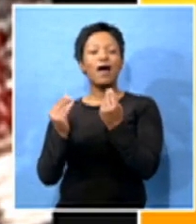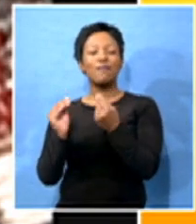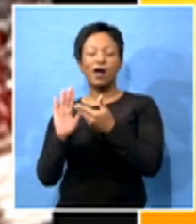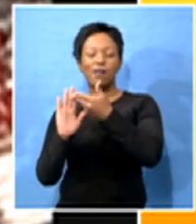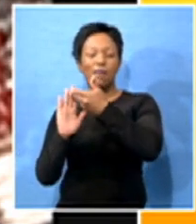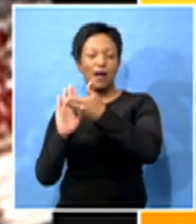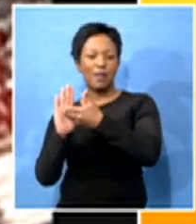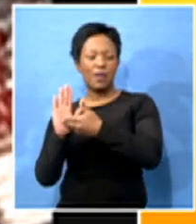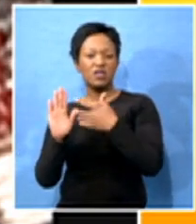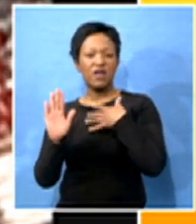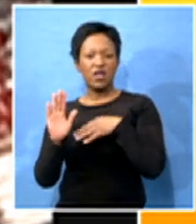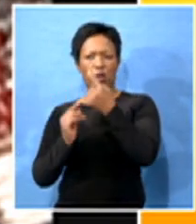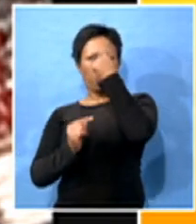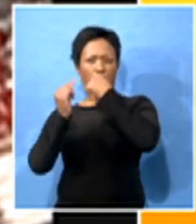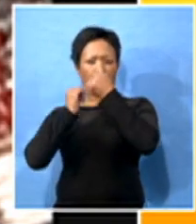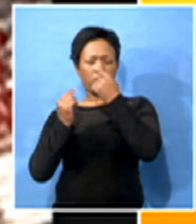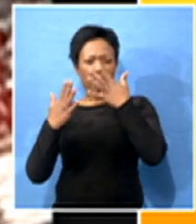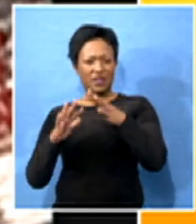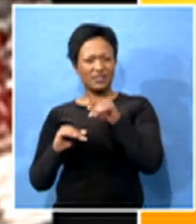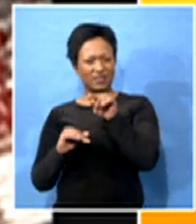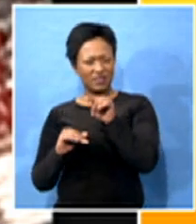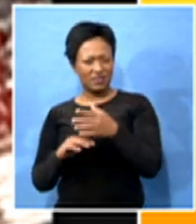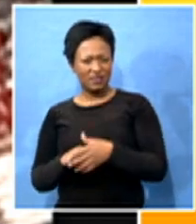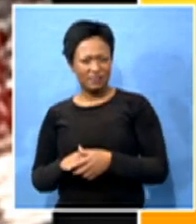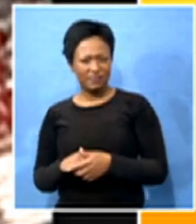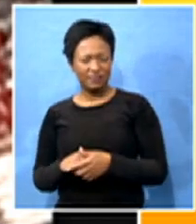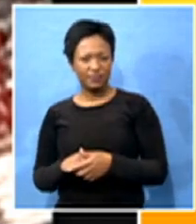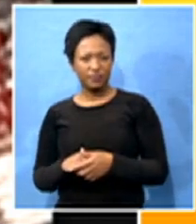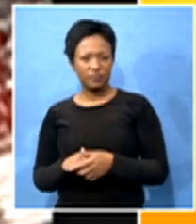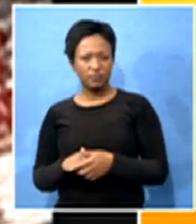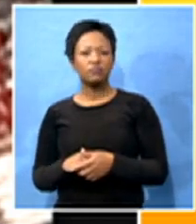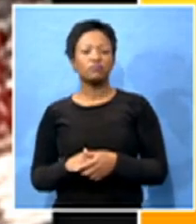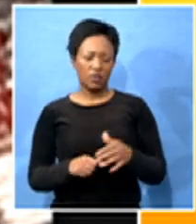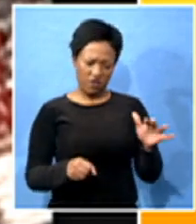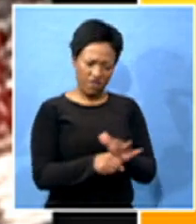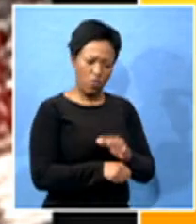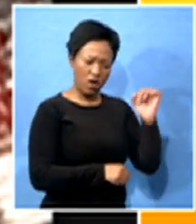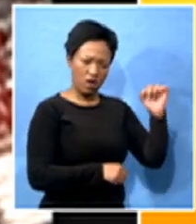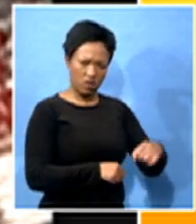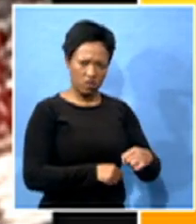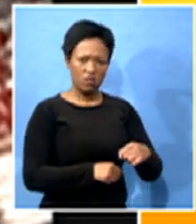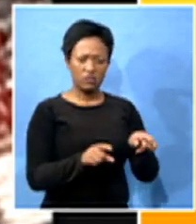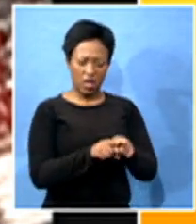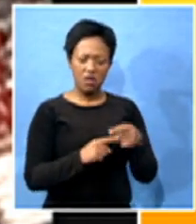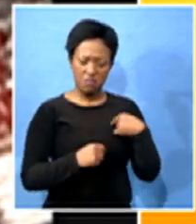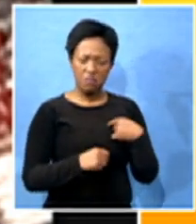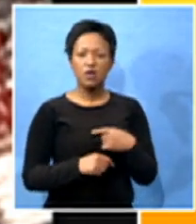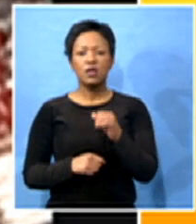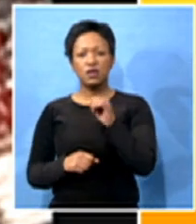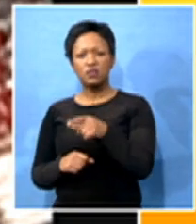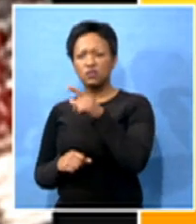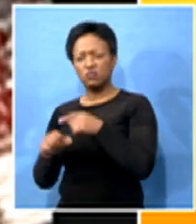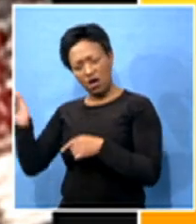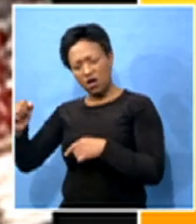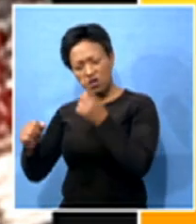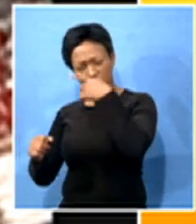and we got shouted at for that. So it's a constant battle. Oh, you as well, exactly. I mean, it's a constant that's